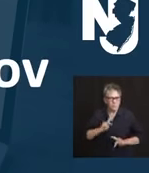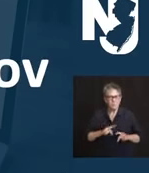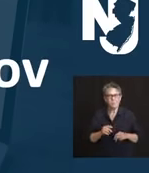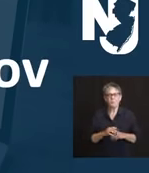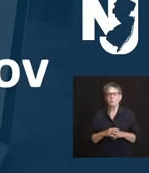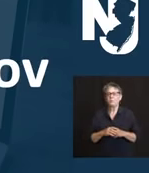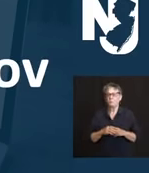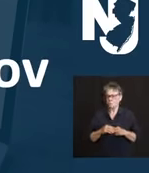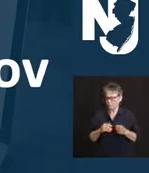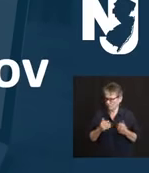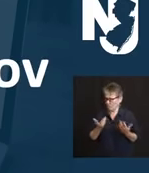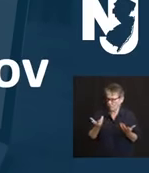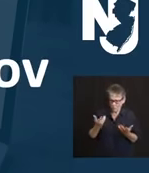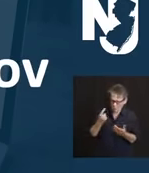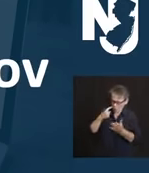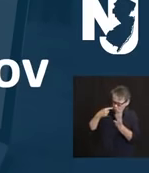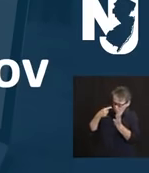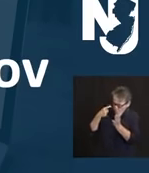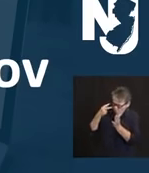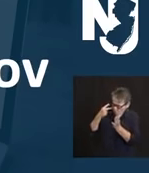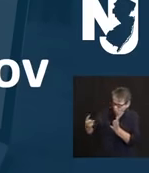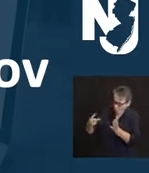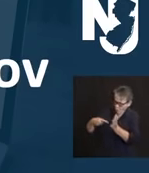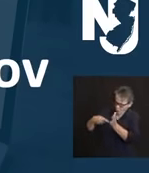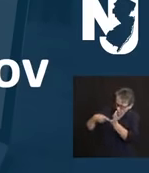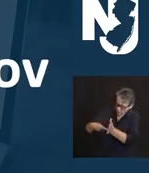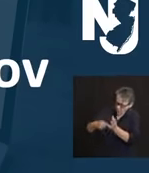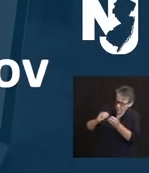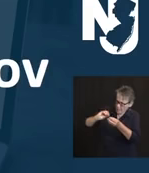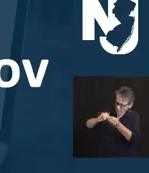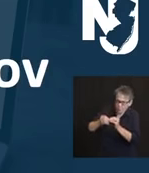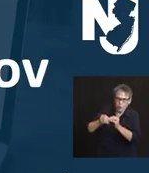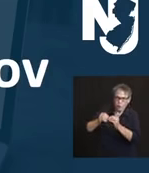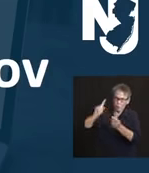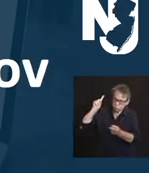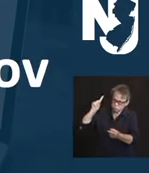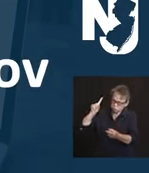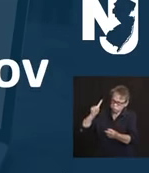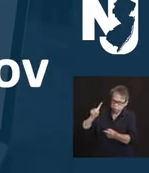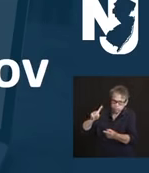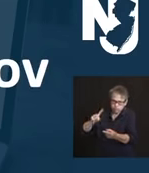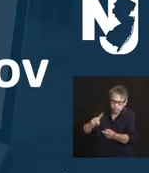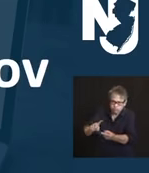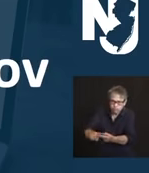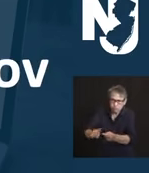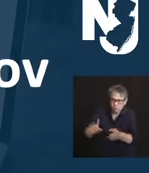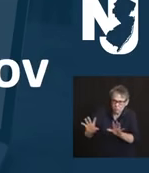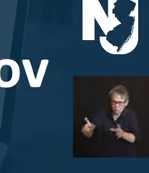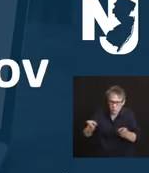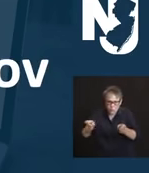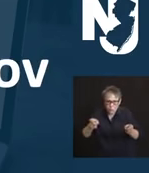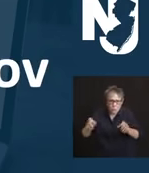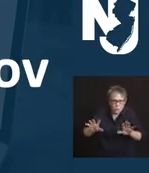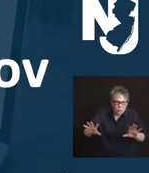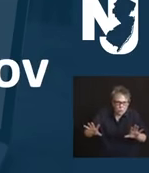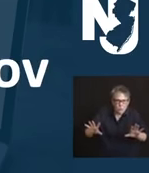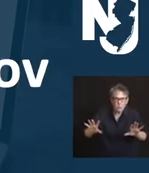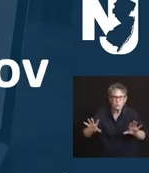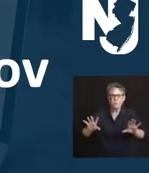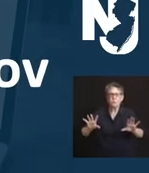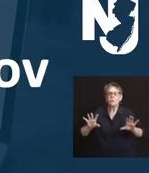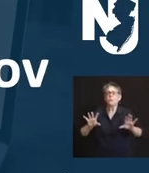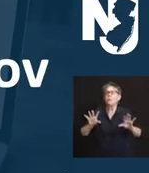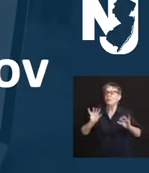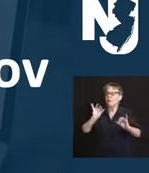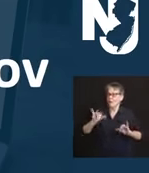remains to save lives, and that will not change. So as we enter stage 2, let's continue to focus on the big picture.